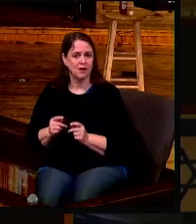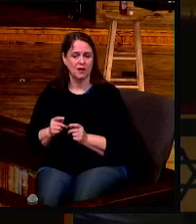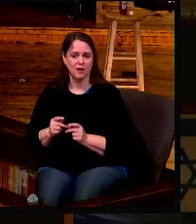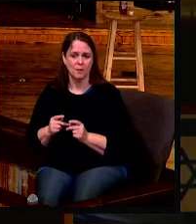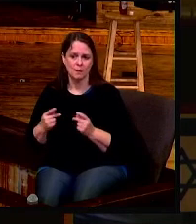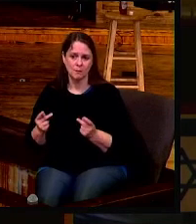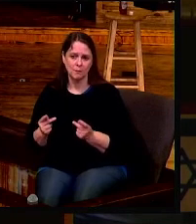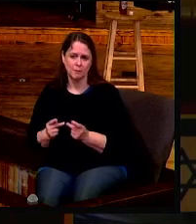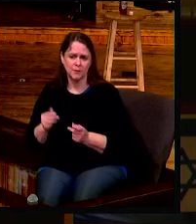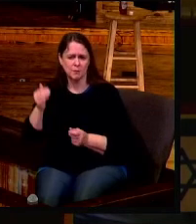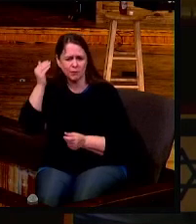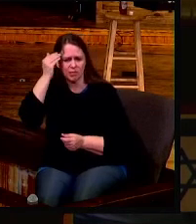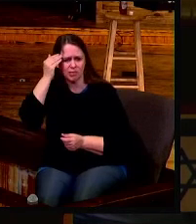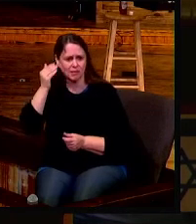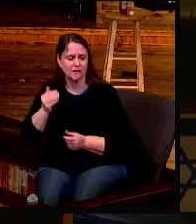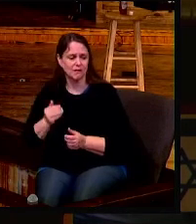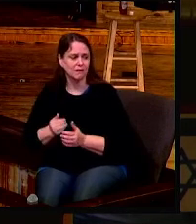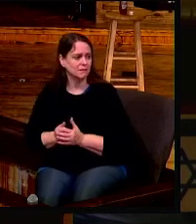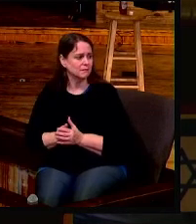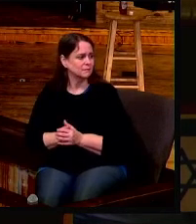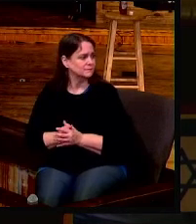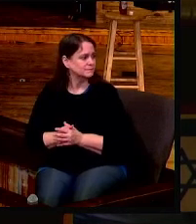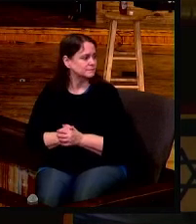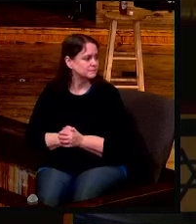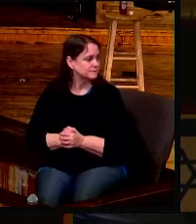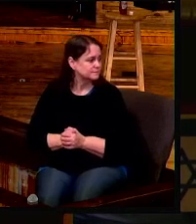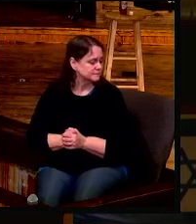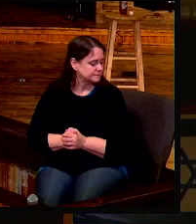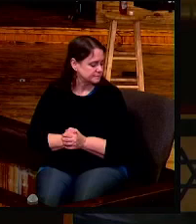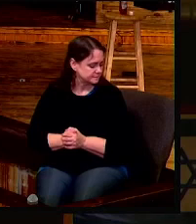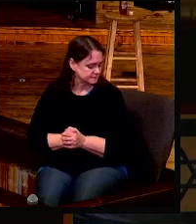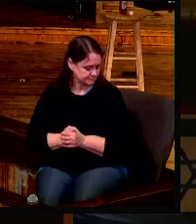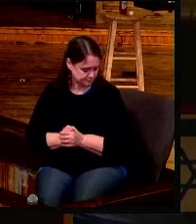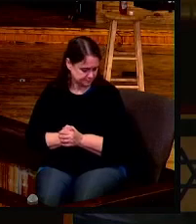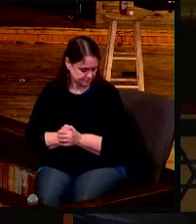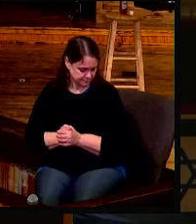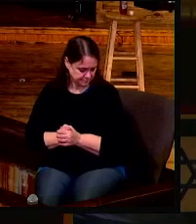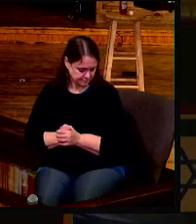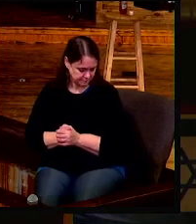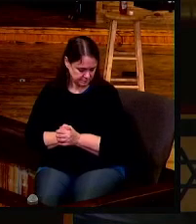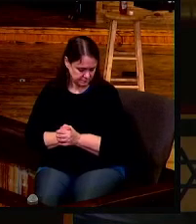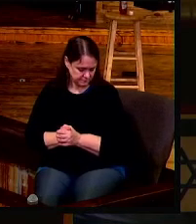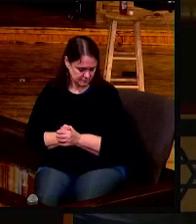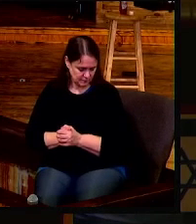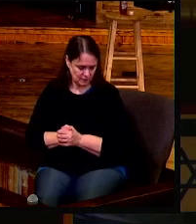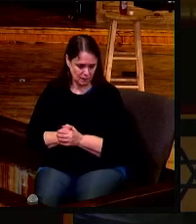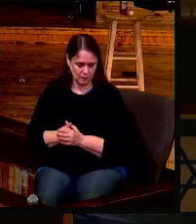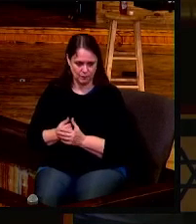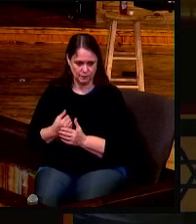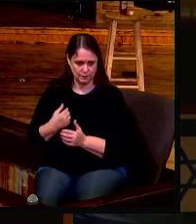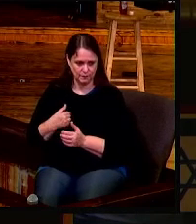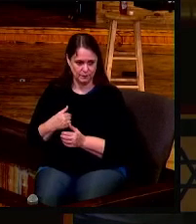When we had our gym, one of my favorite things to do during class that we would coach and stuff was to just to go around and cheer people on.